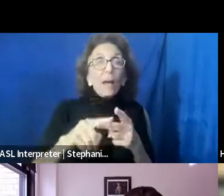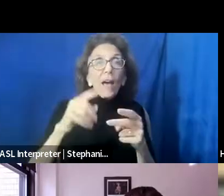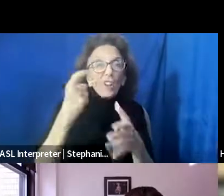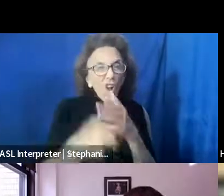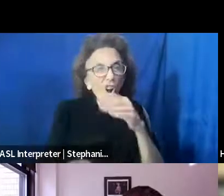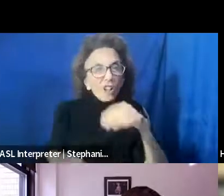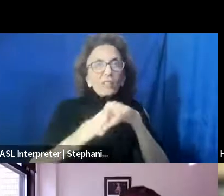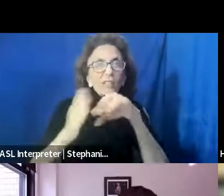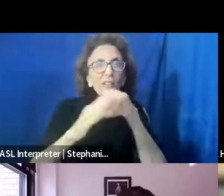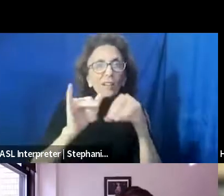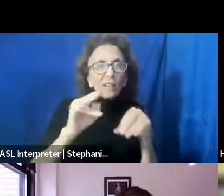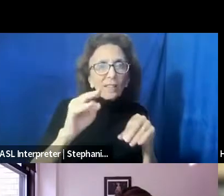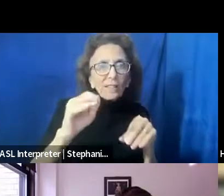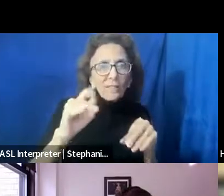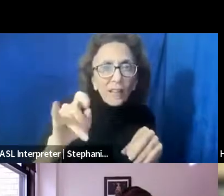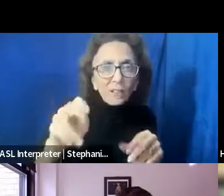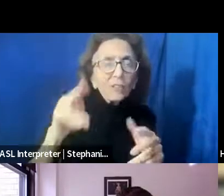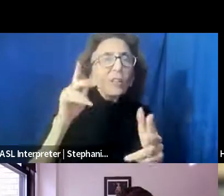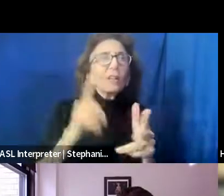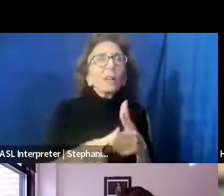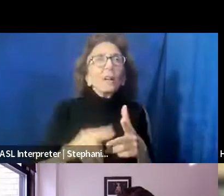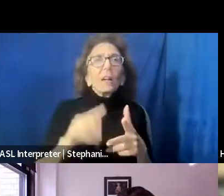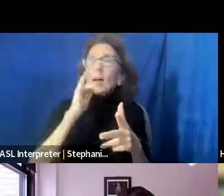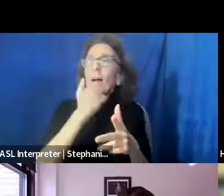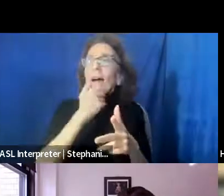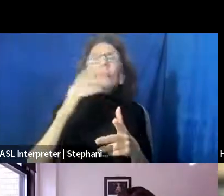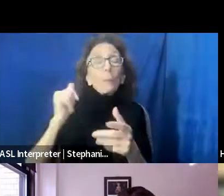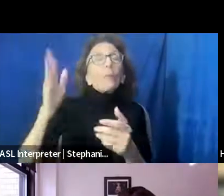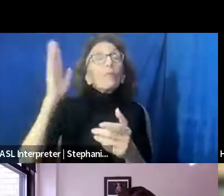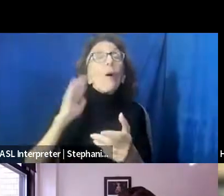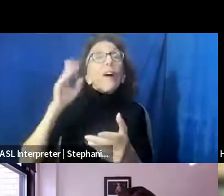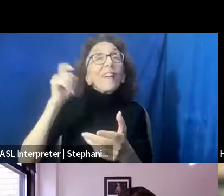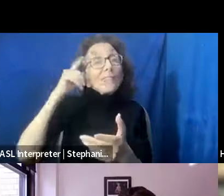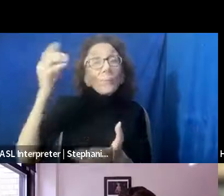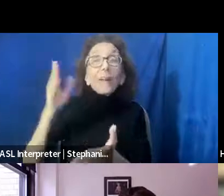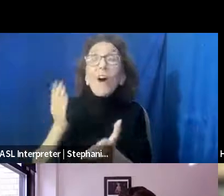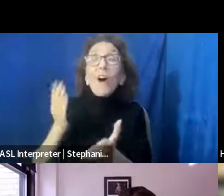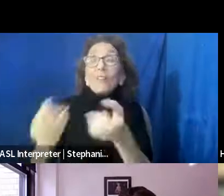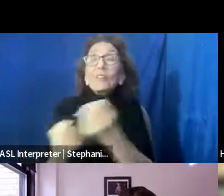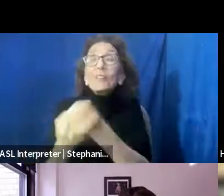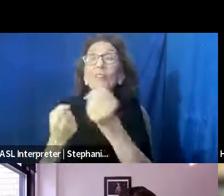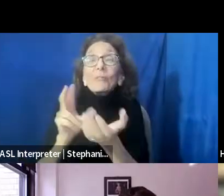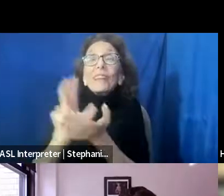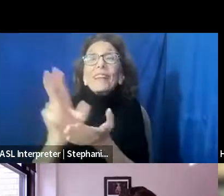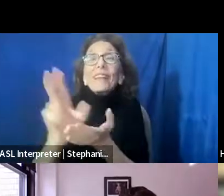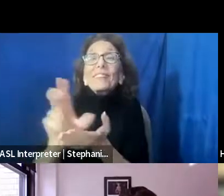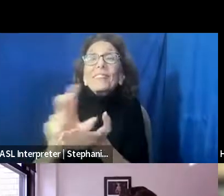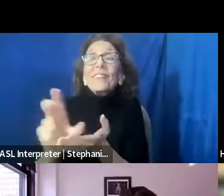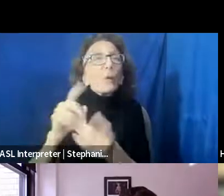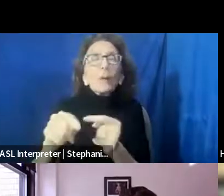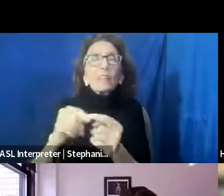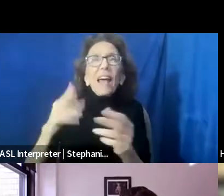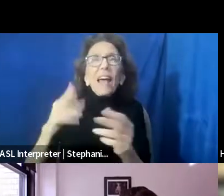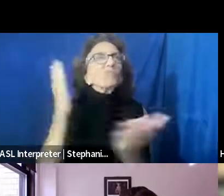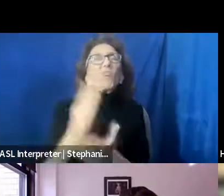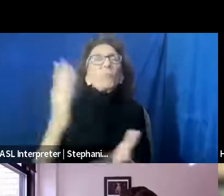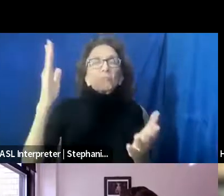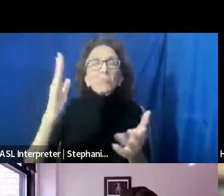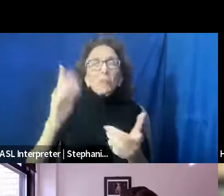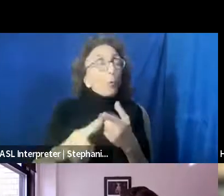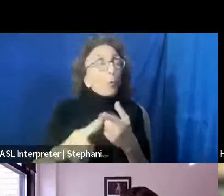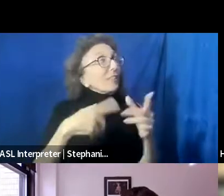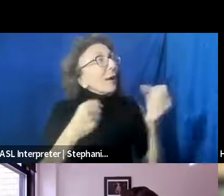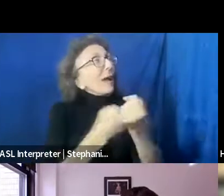the sudden turnoff of relief funding, the continued advocacy for more relief funding, the